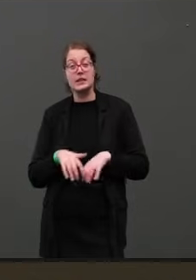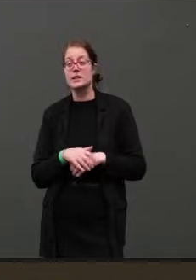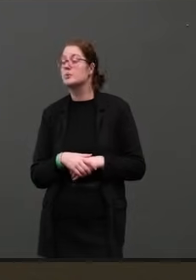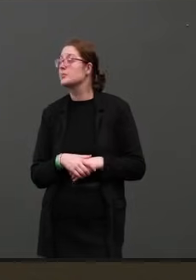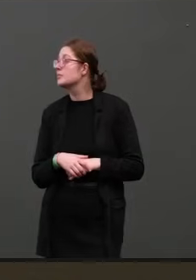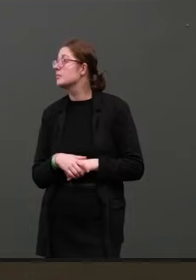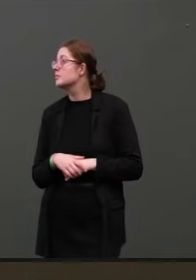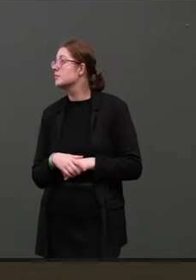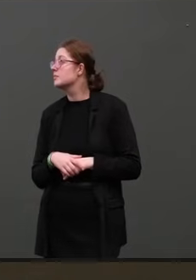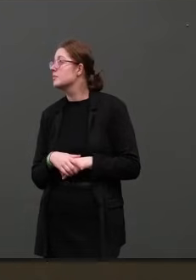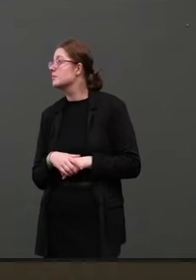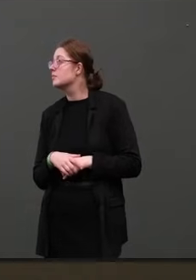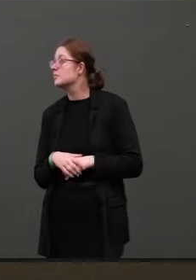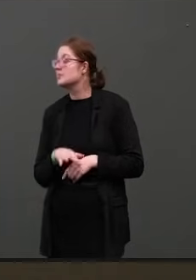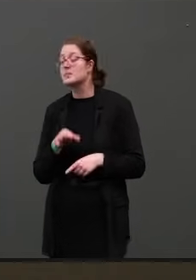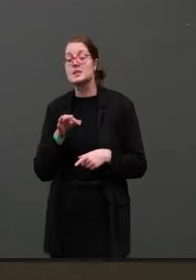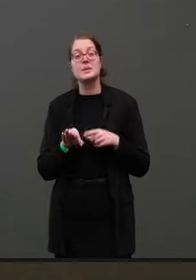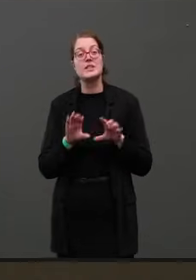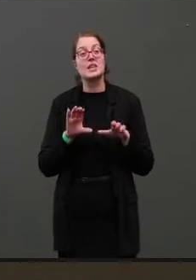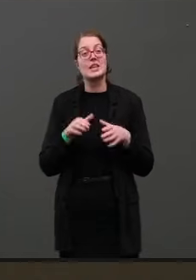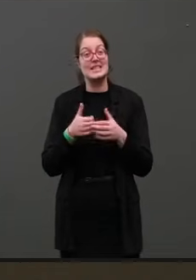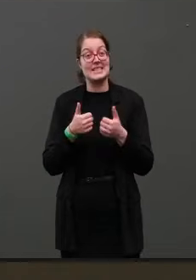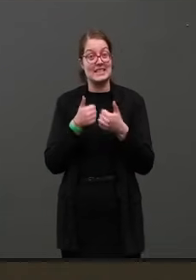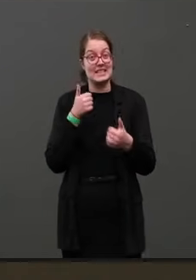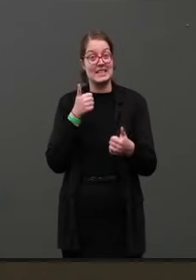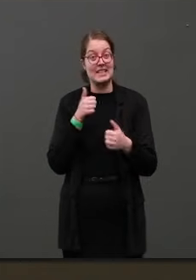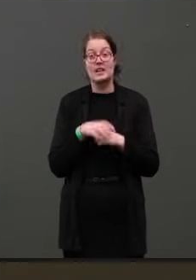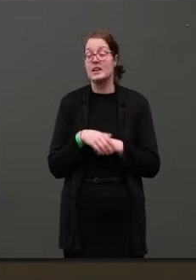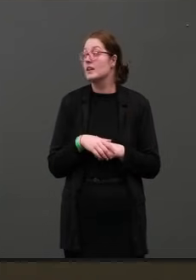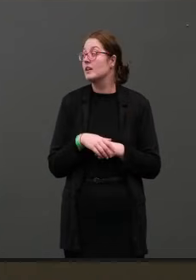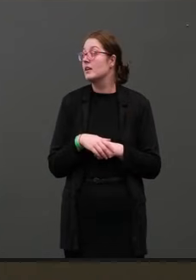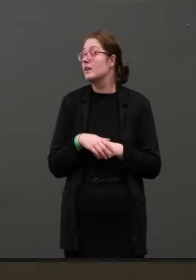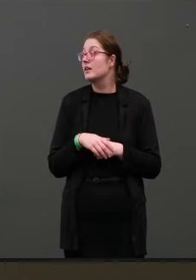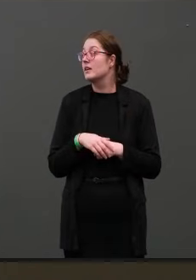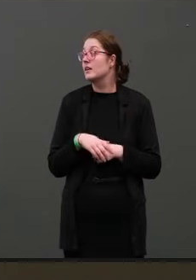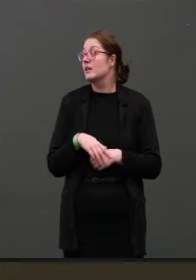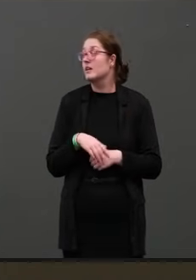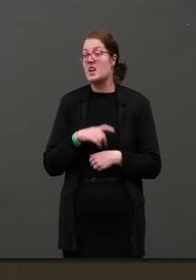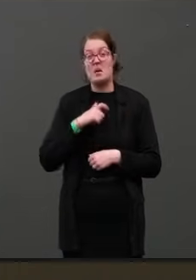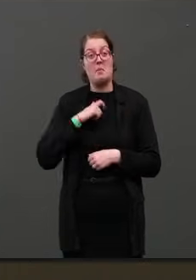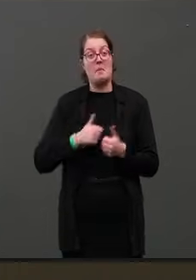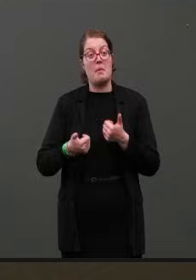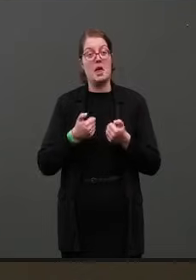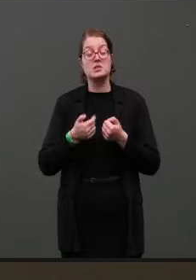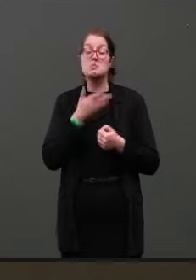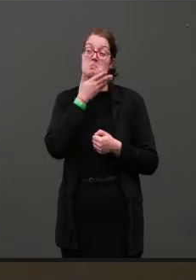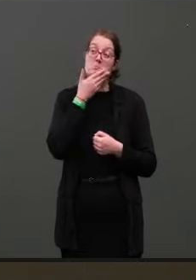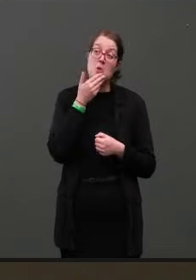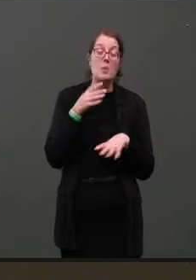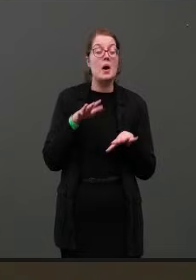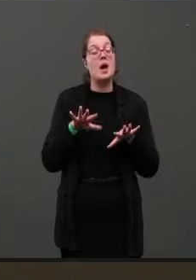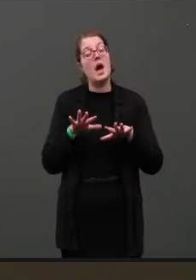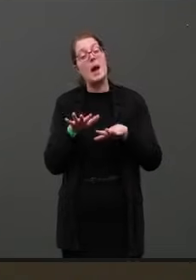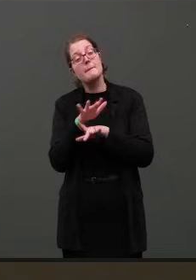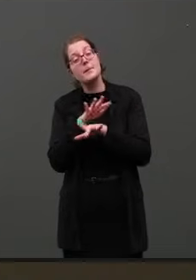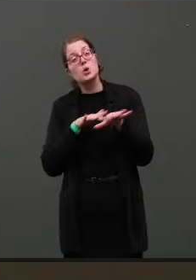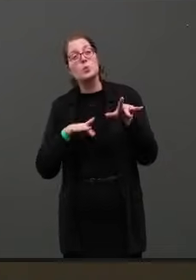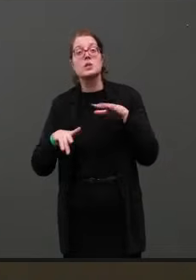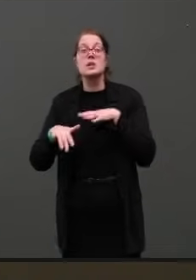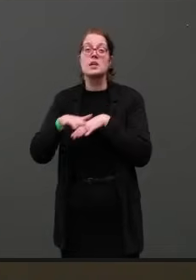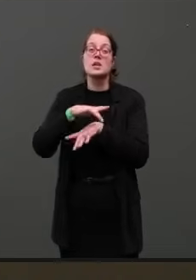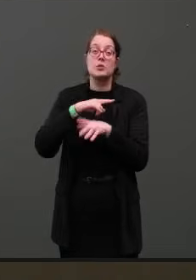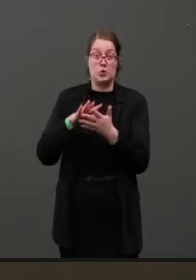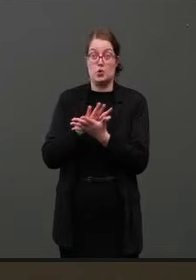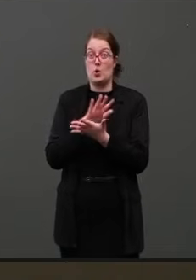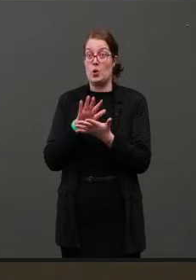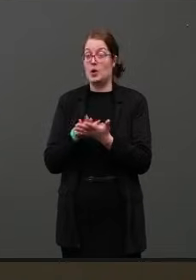indie space, players are very tolerant of ambiguity, which is a wonderful thing. We often actively enjoy it when we're